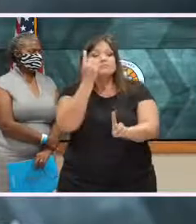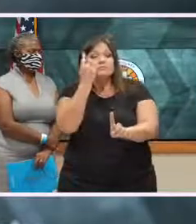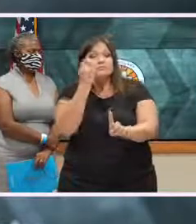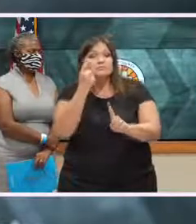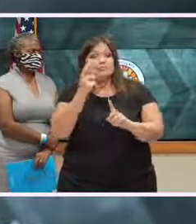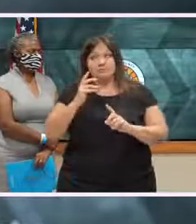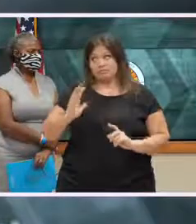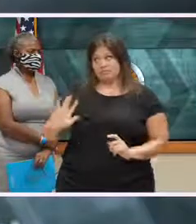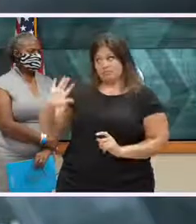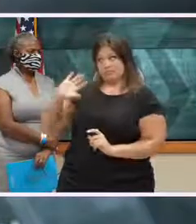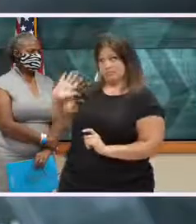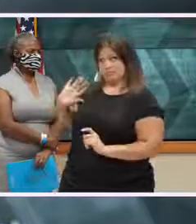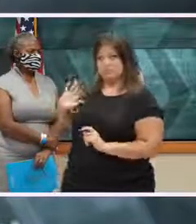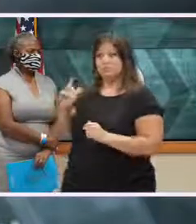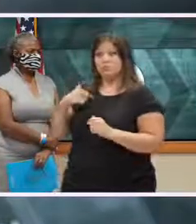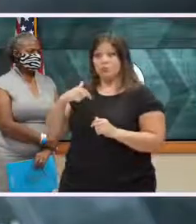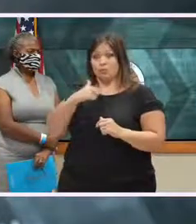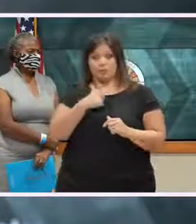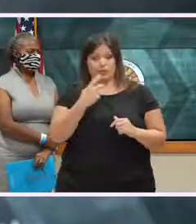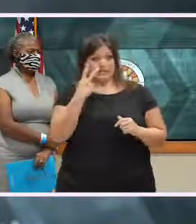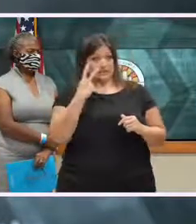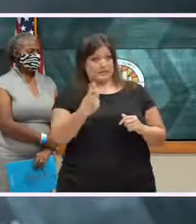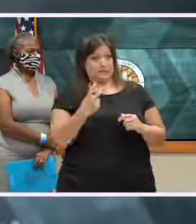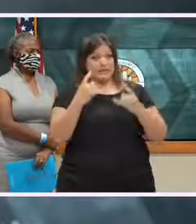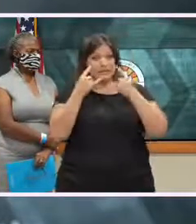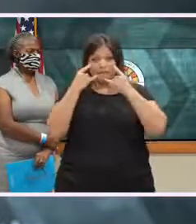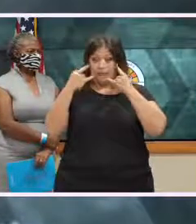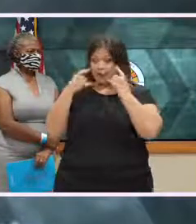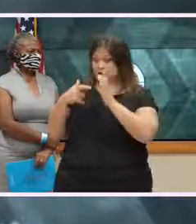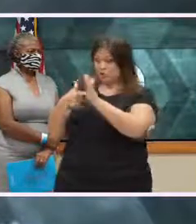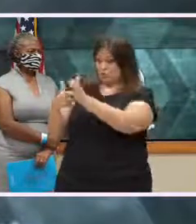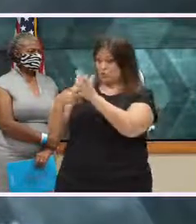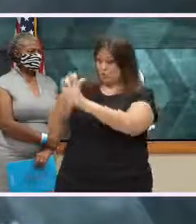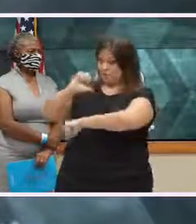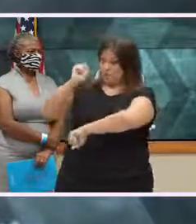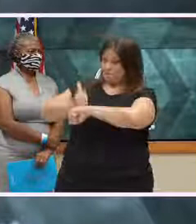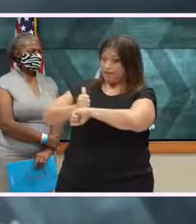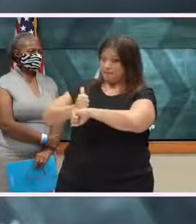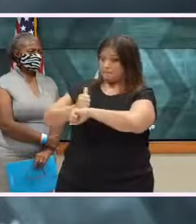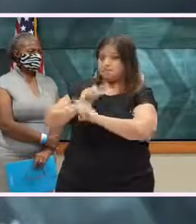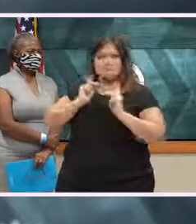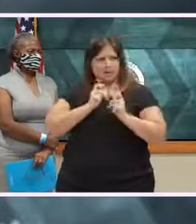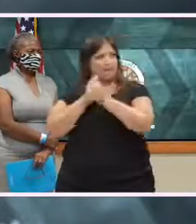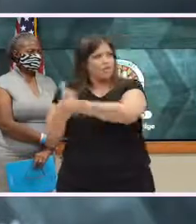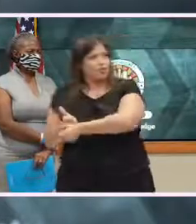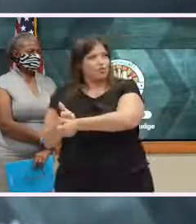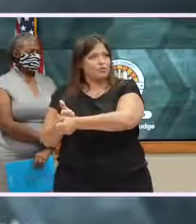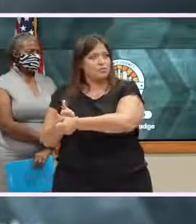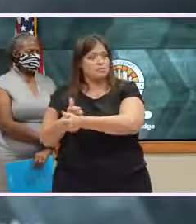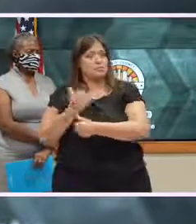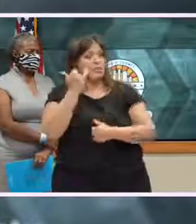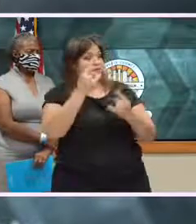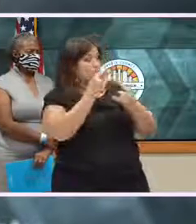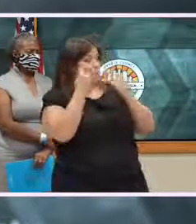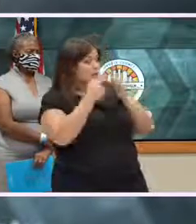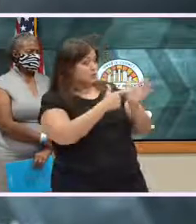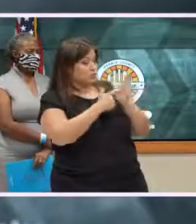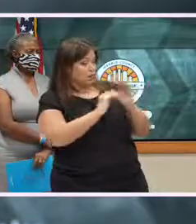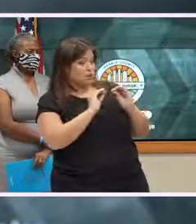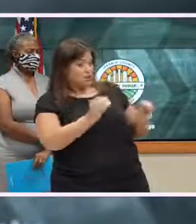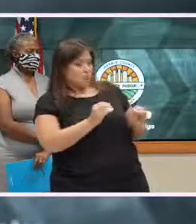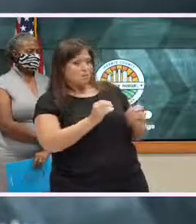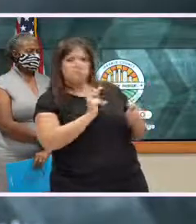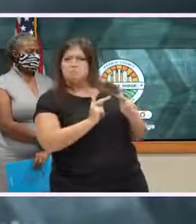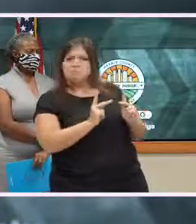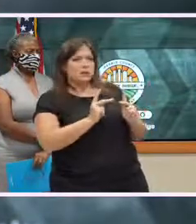been mask requirements, people wear the mask. When there's not a requirement, people don't wear it. That's why there's seatbelt